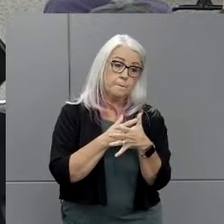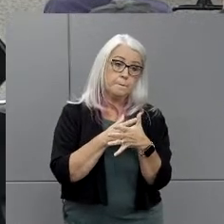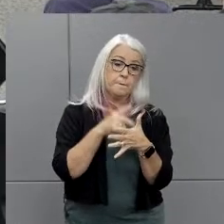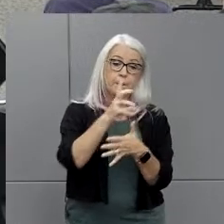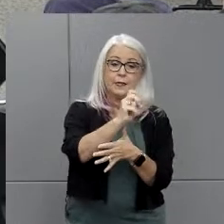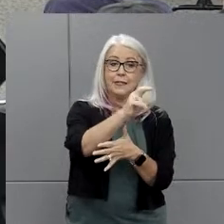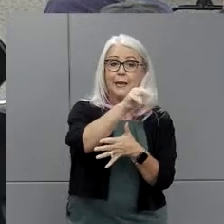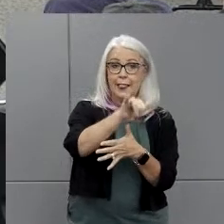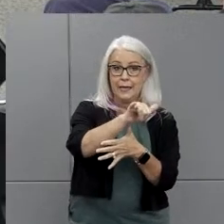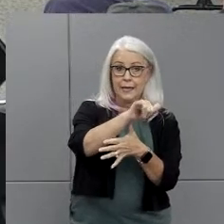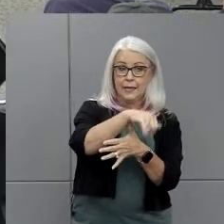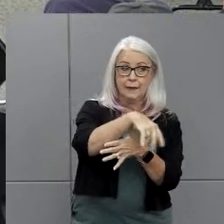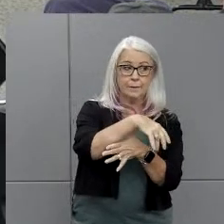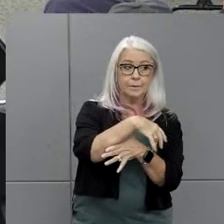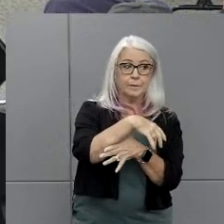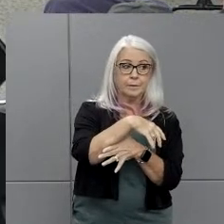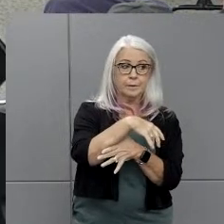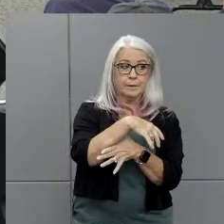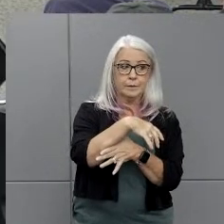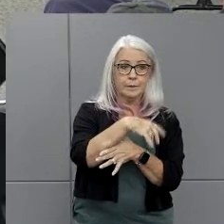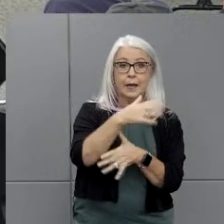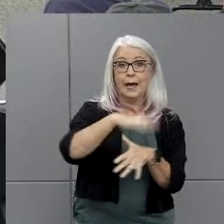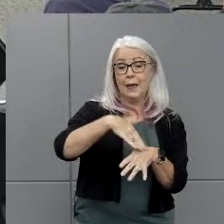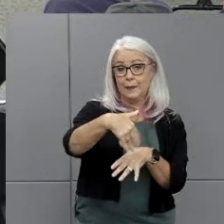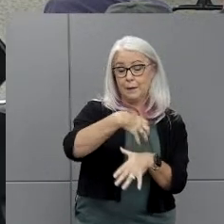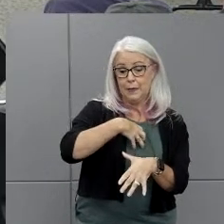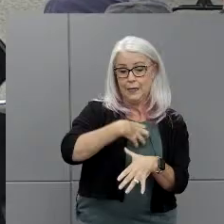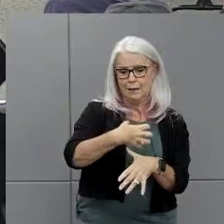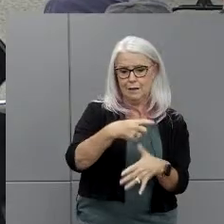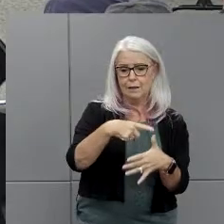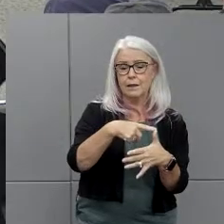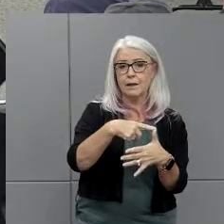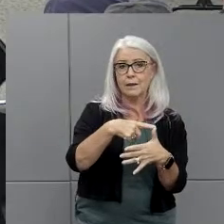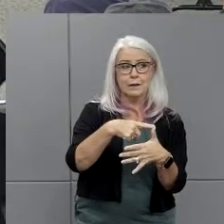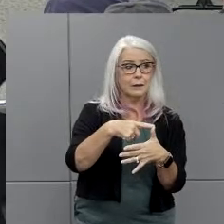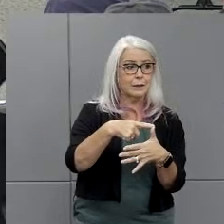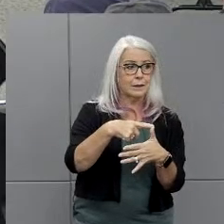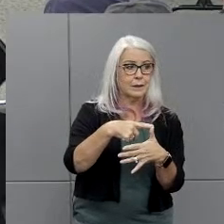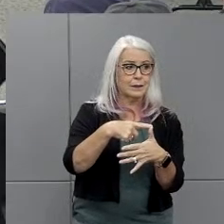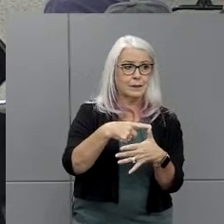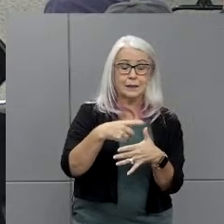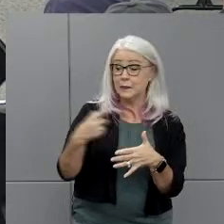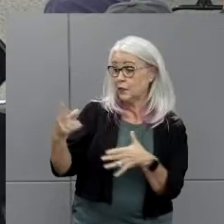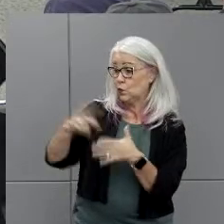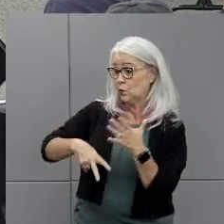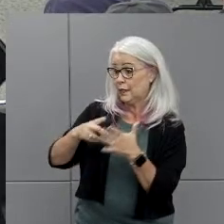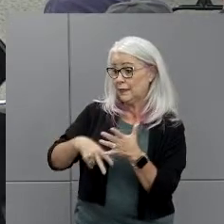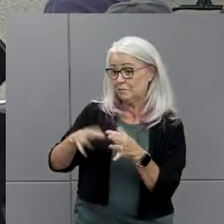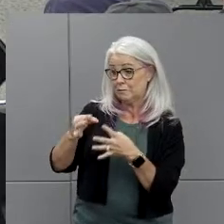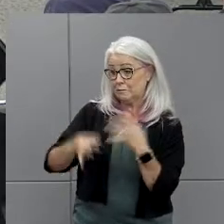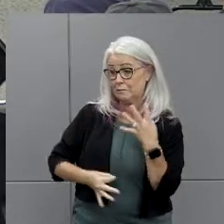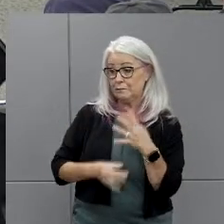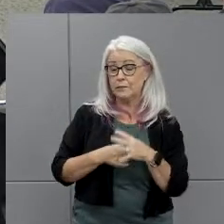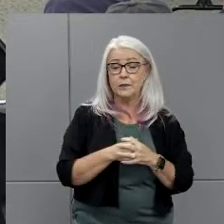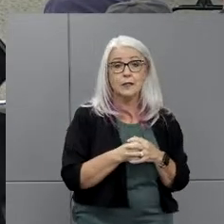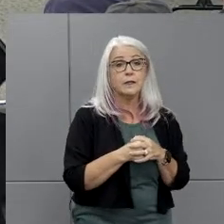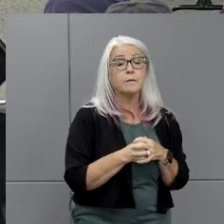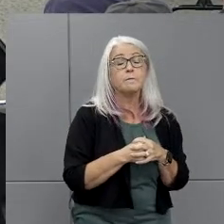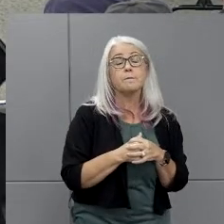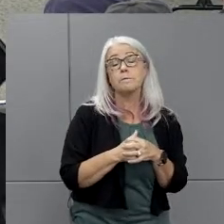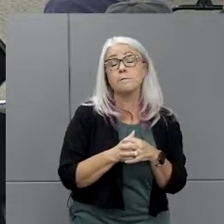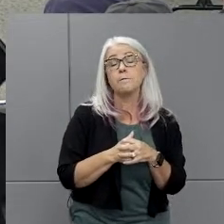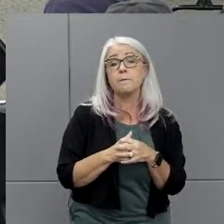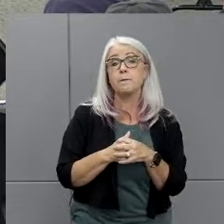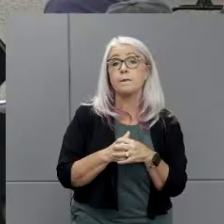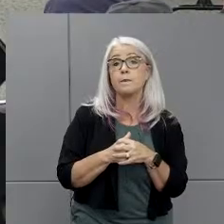Trustee Daly, on the appeal. Read the options again to me, please. The